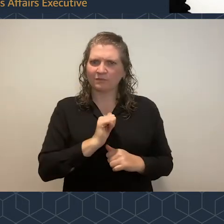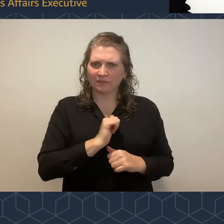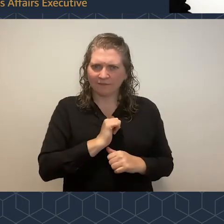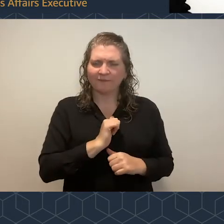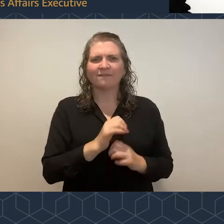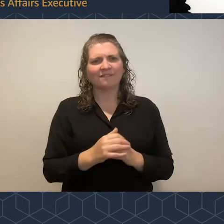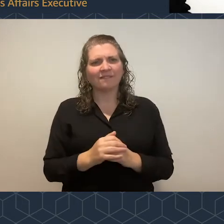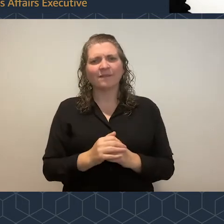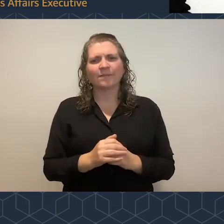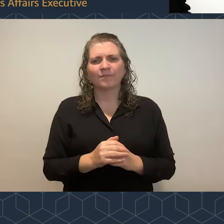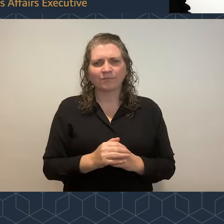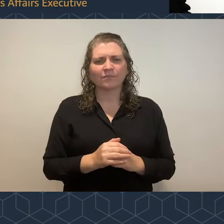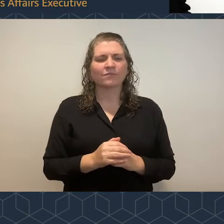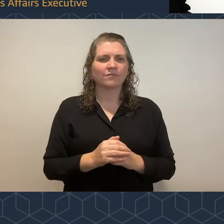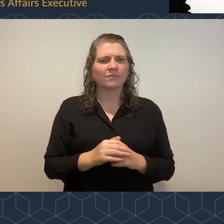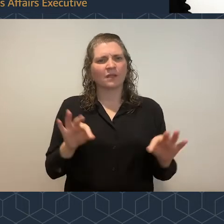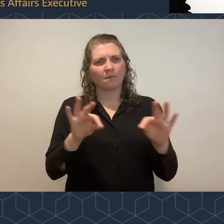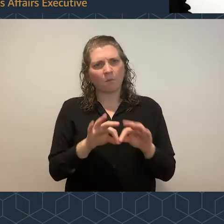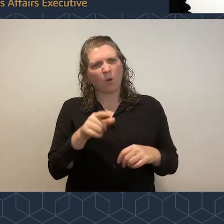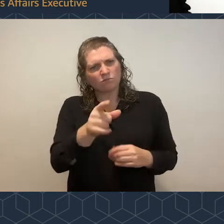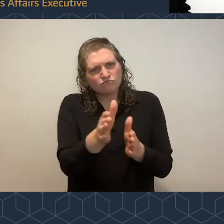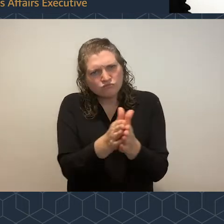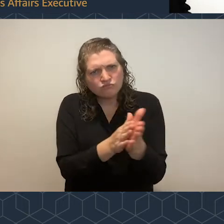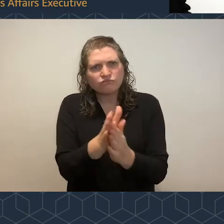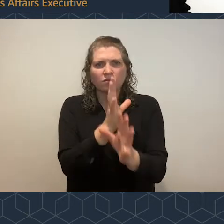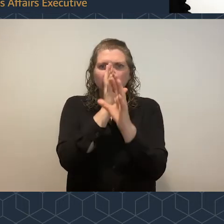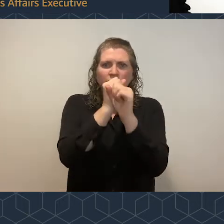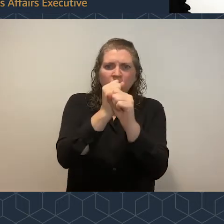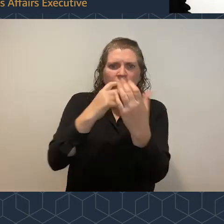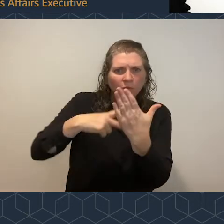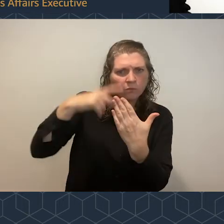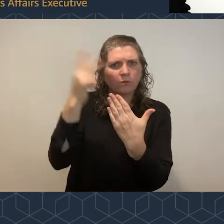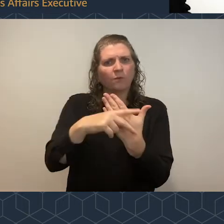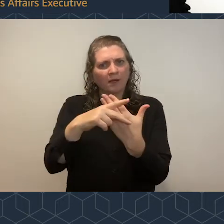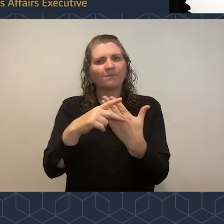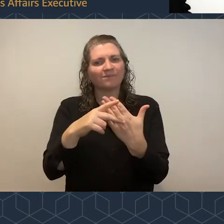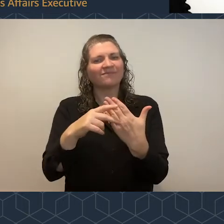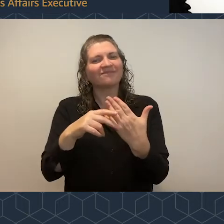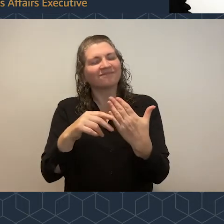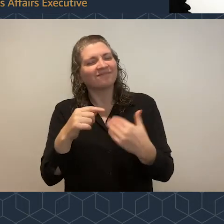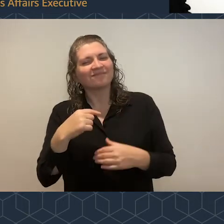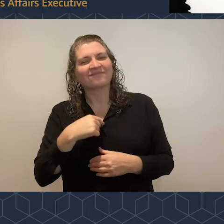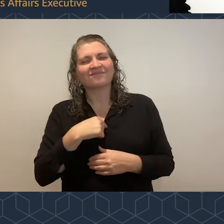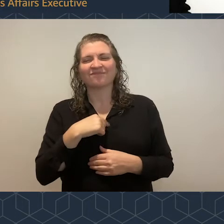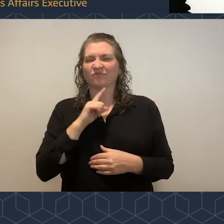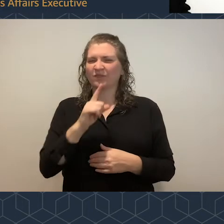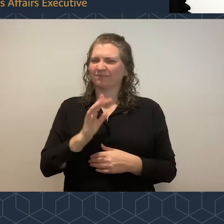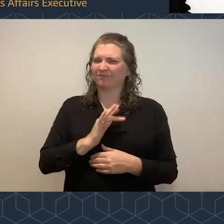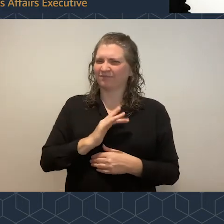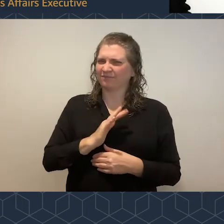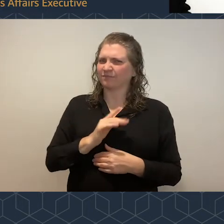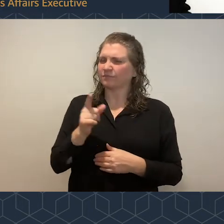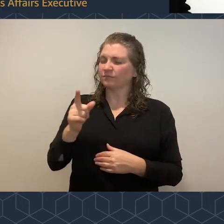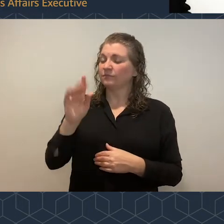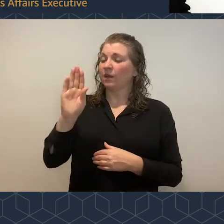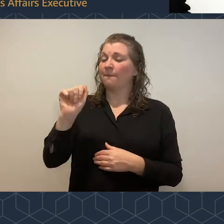interested in the program, and I'm so happy that I joined. One of the first things, there's always like this, oh, are you the bar raiser?